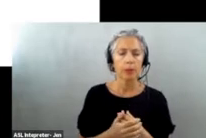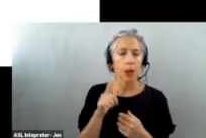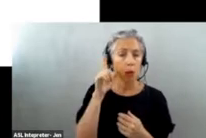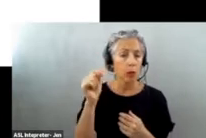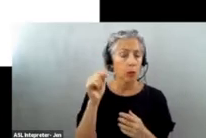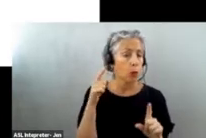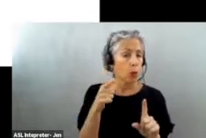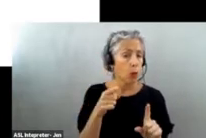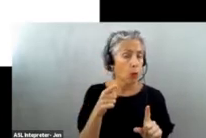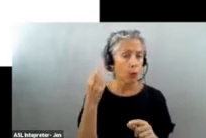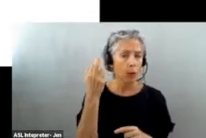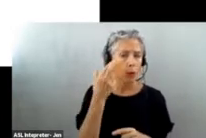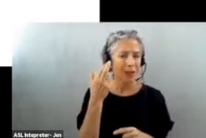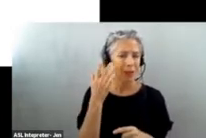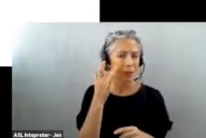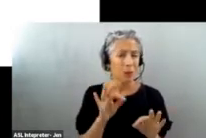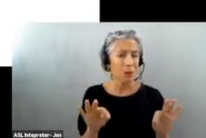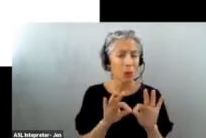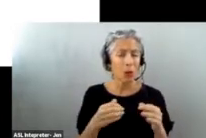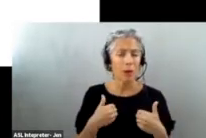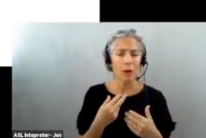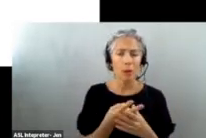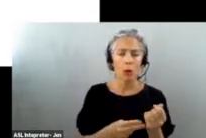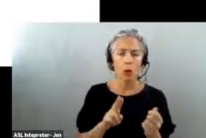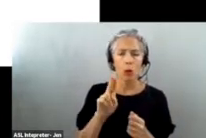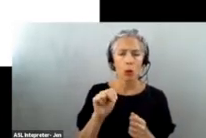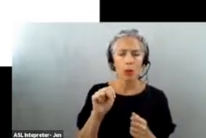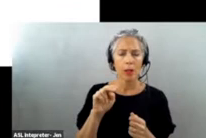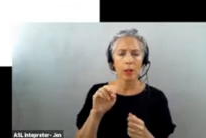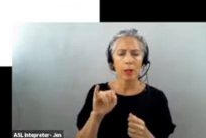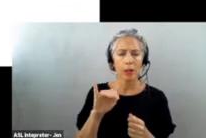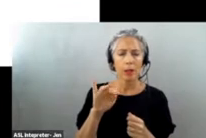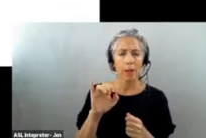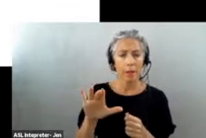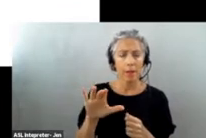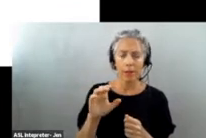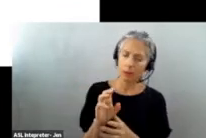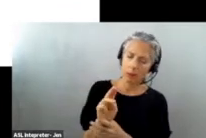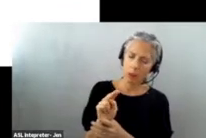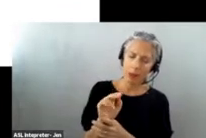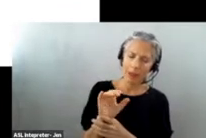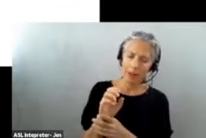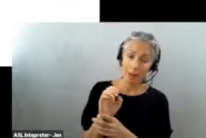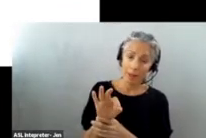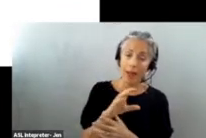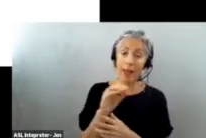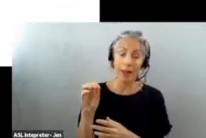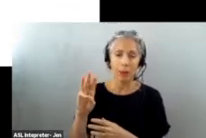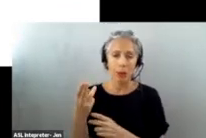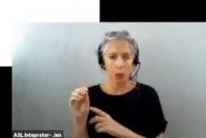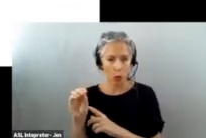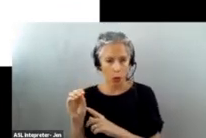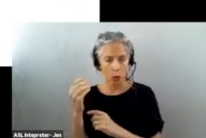goal, and that's the reason why it's important to have both the UNICEF and the WHO behind us is that we want to provide